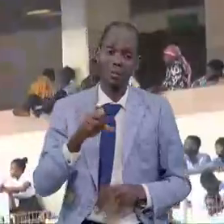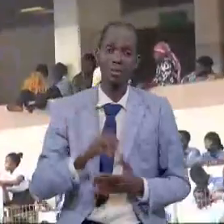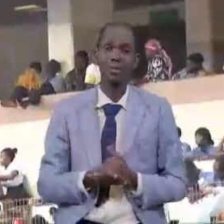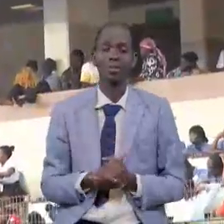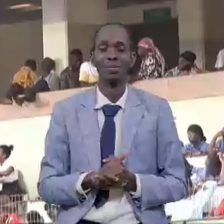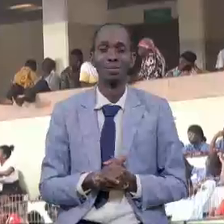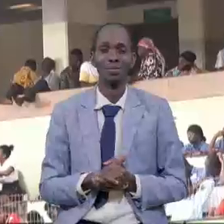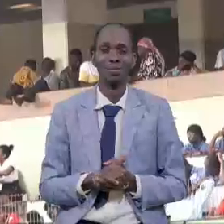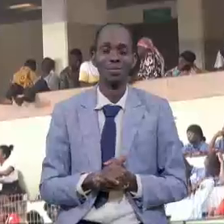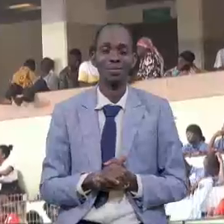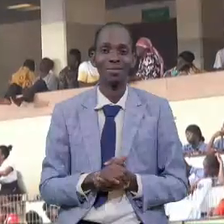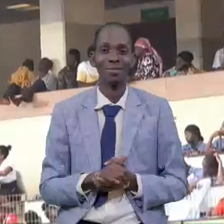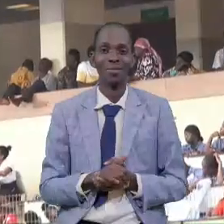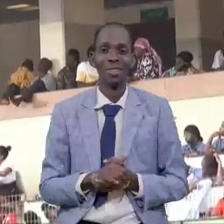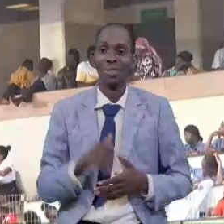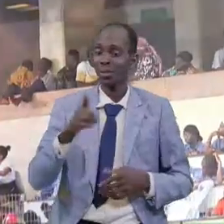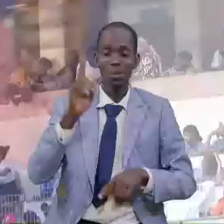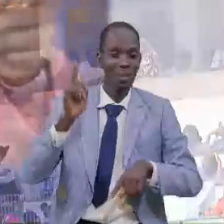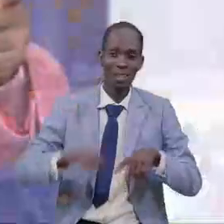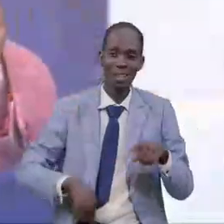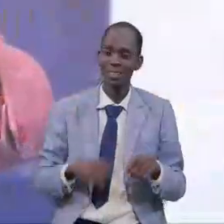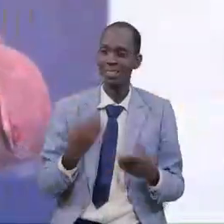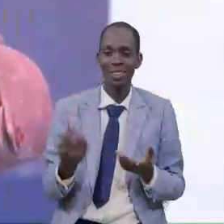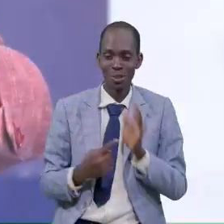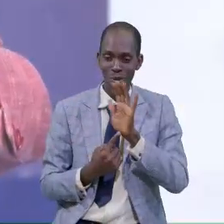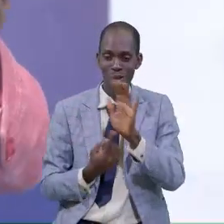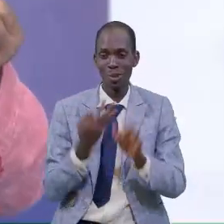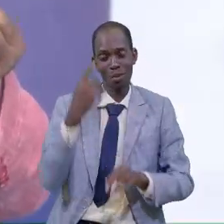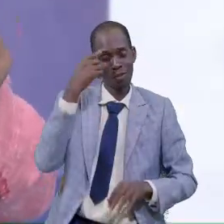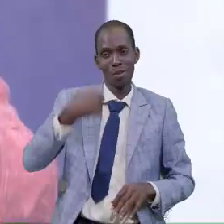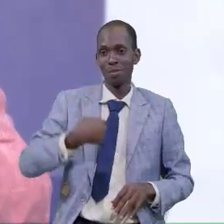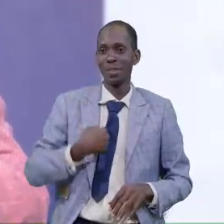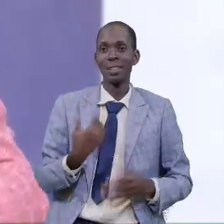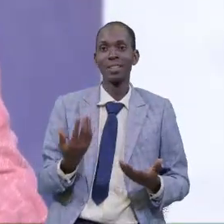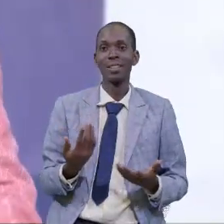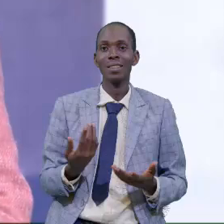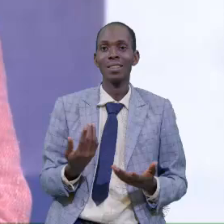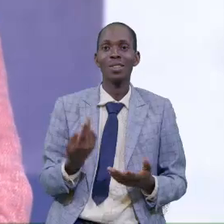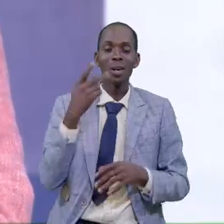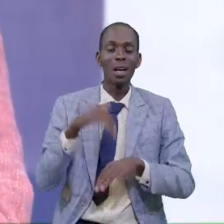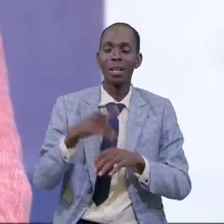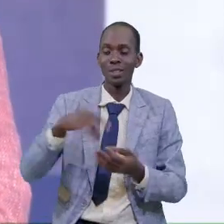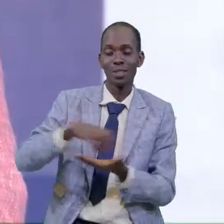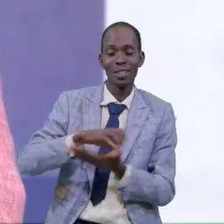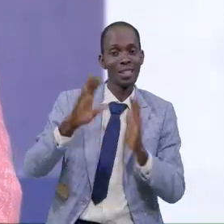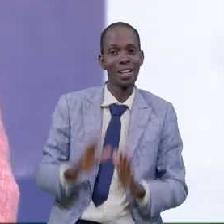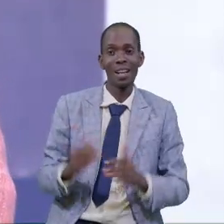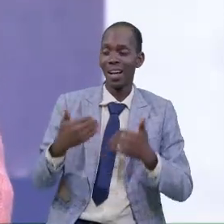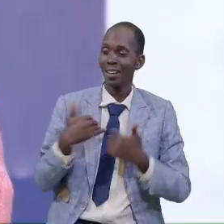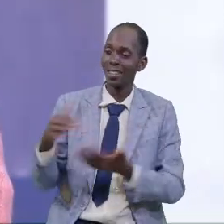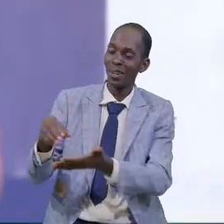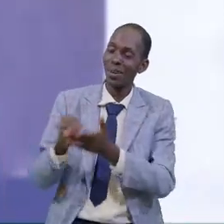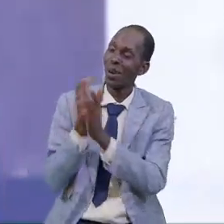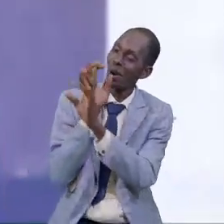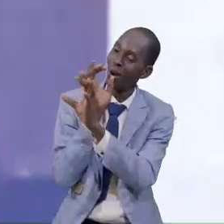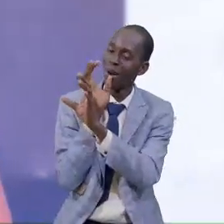You'll not blow it for me if I don't blow it. Look at those people in the orchestra. They have trumpet. They have to blow that